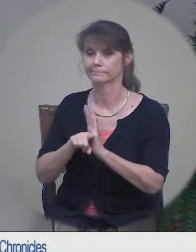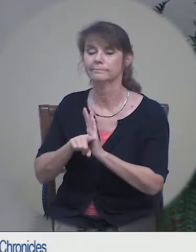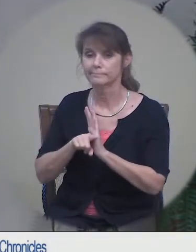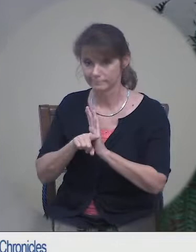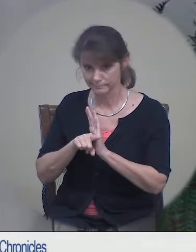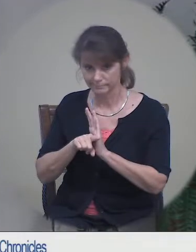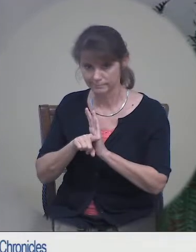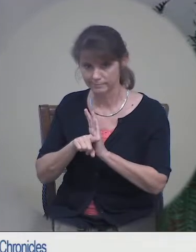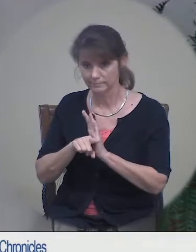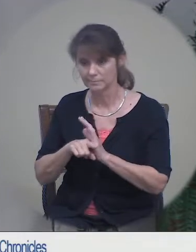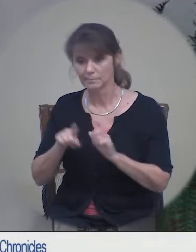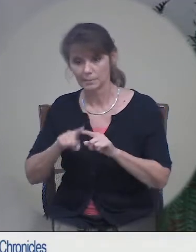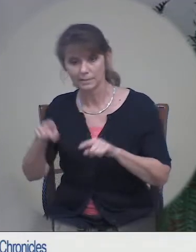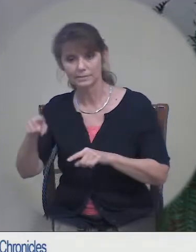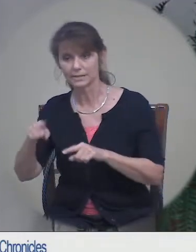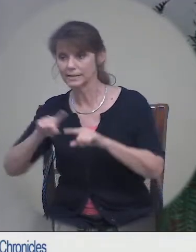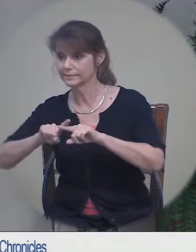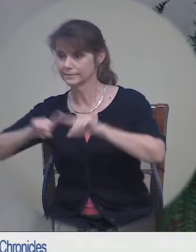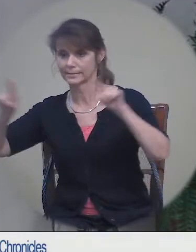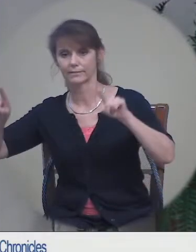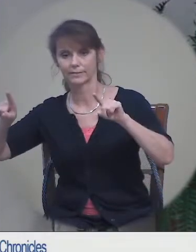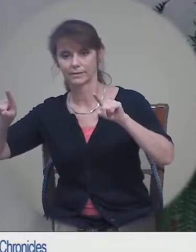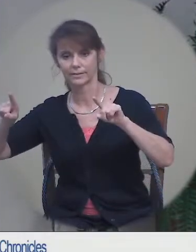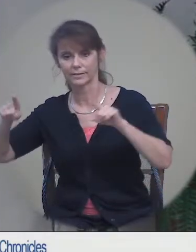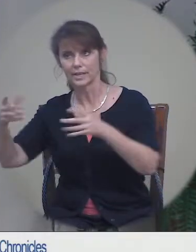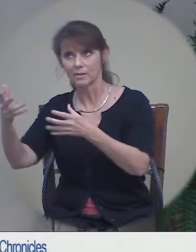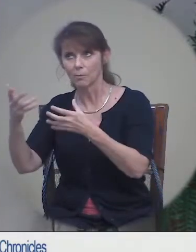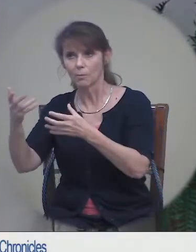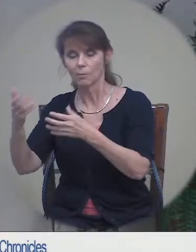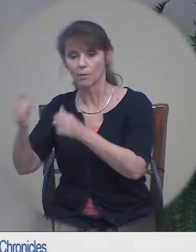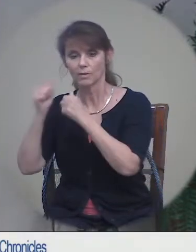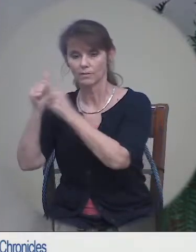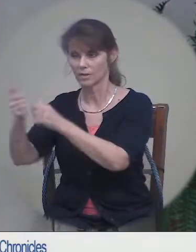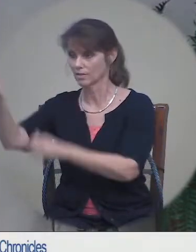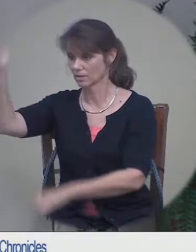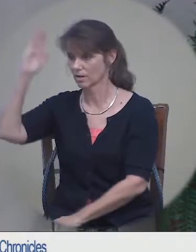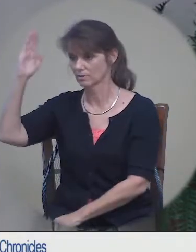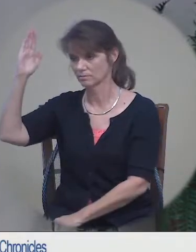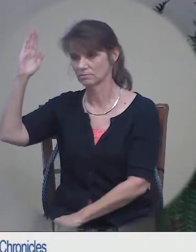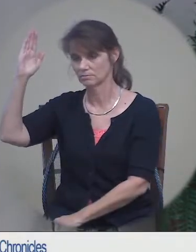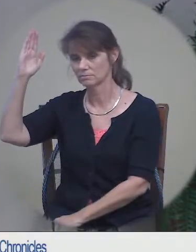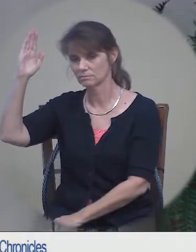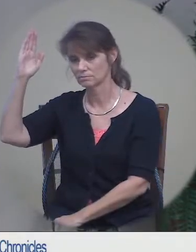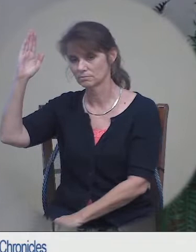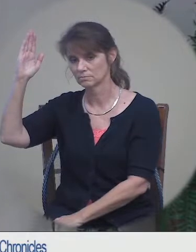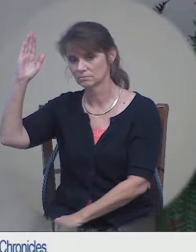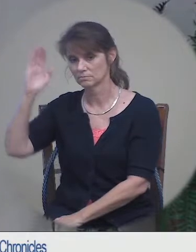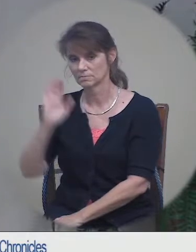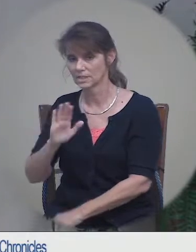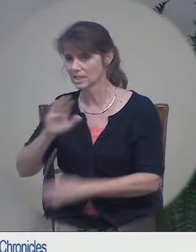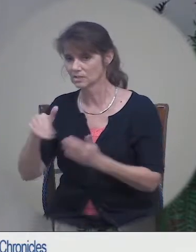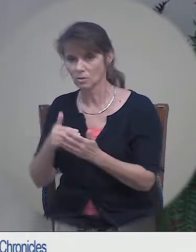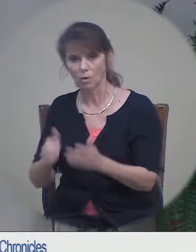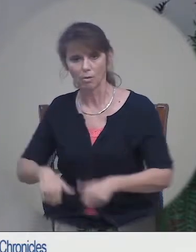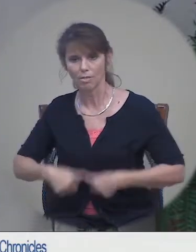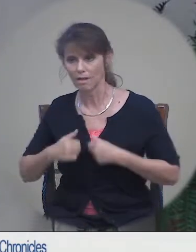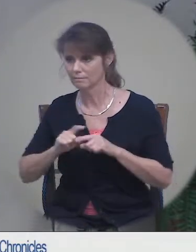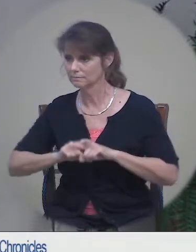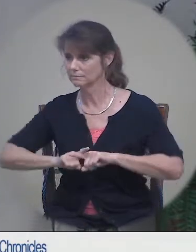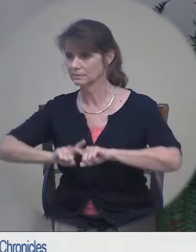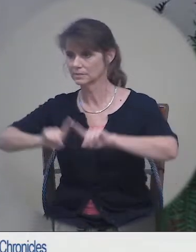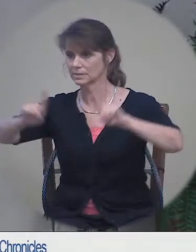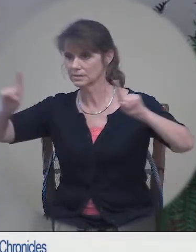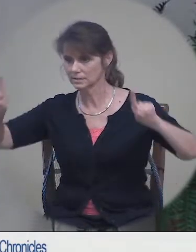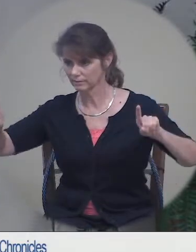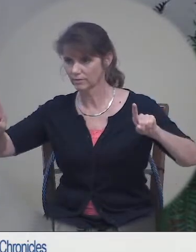God. And his whole life was different. And not just a little bit, was it?